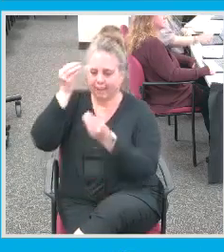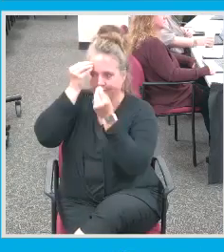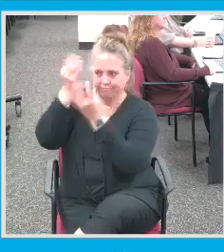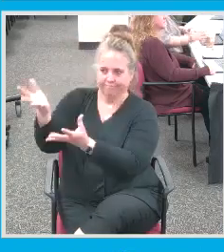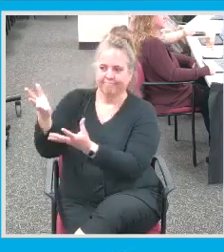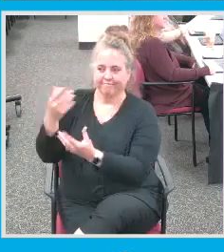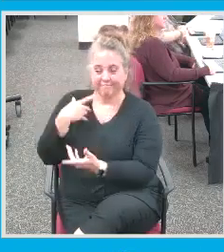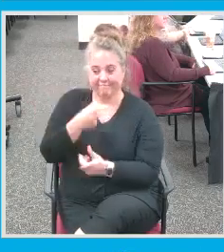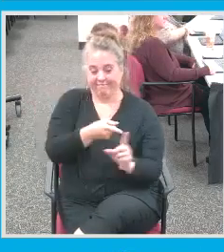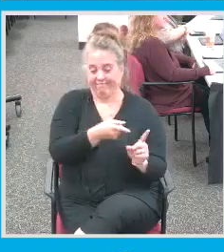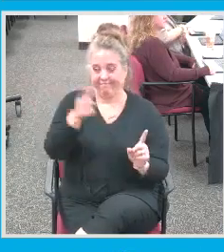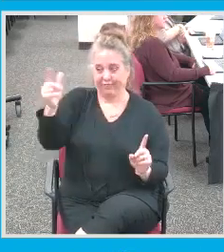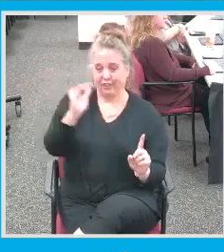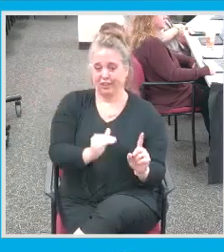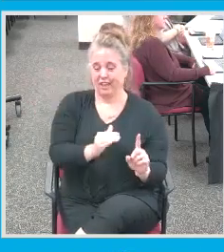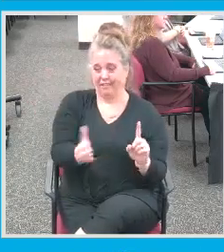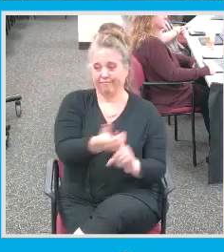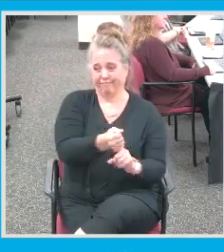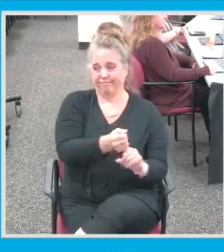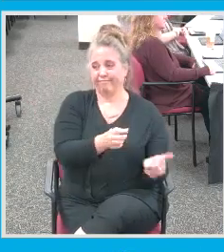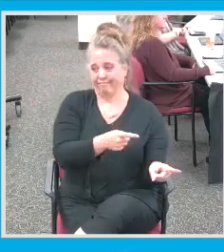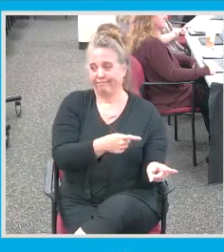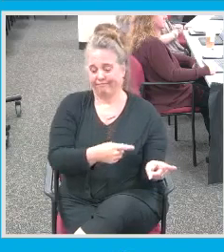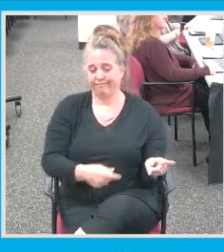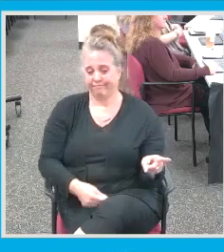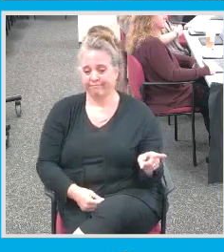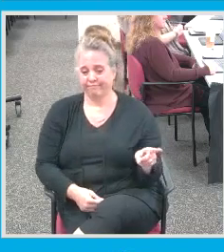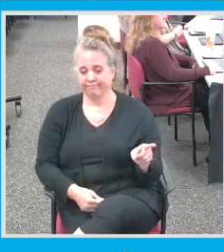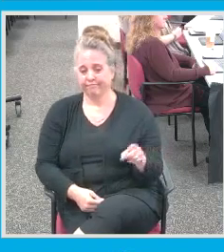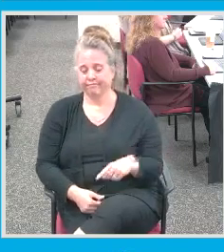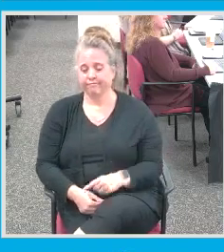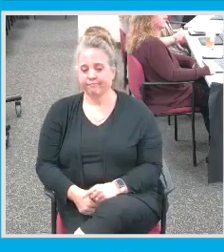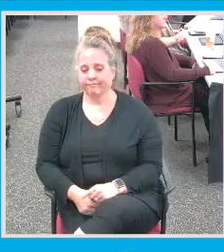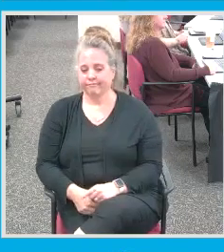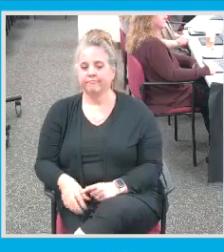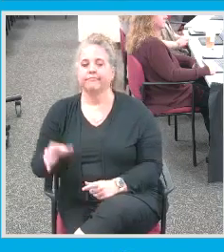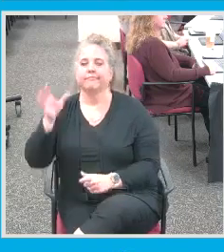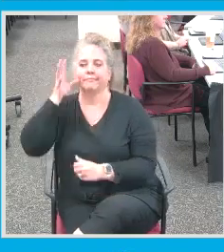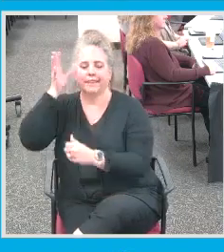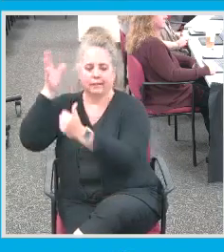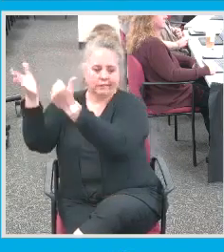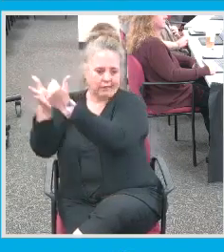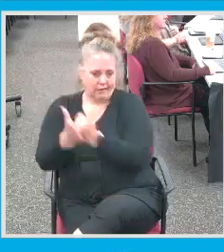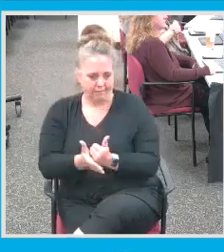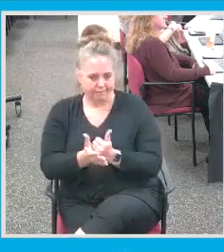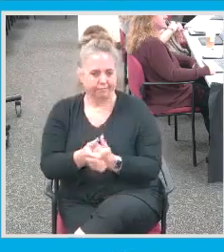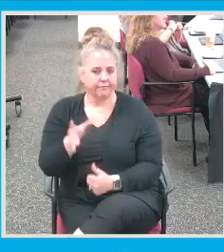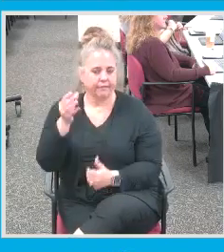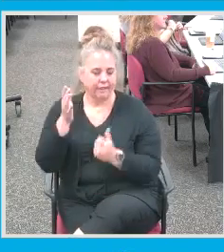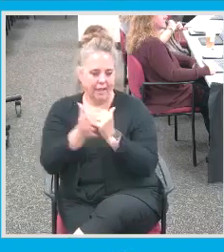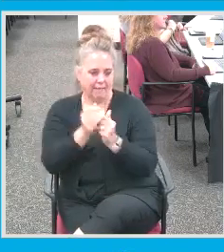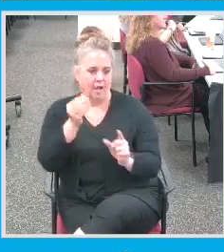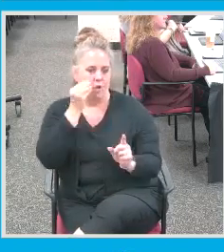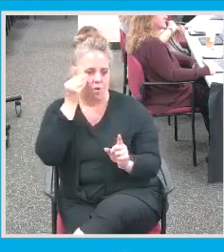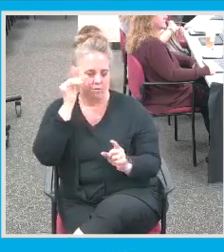so they can start working on whatever needs to happen at home. Some of our families are smokers. So as